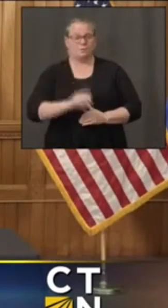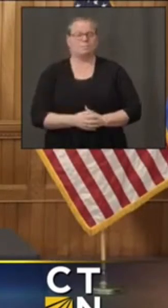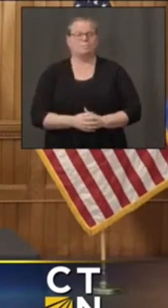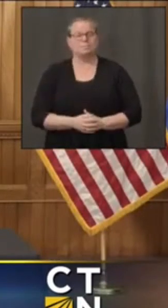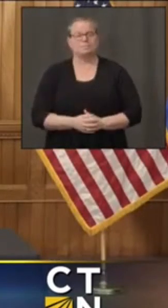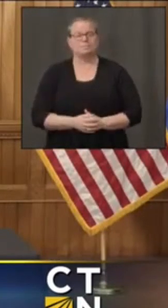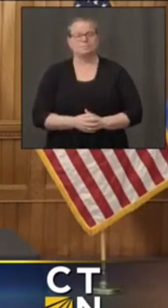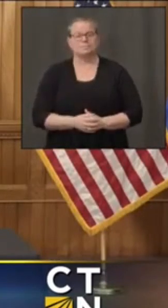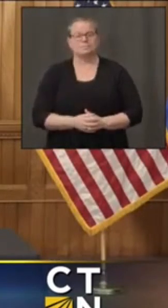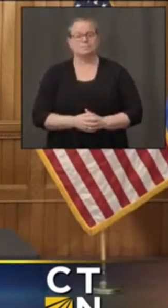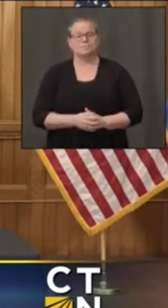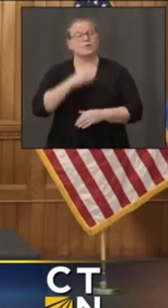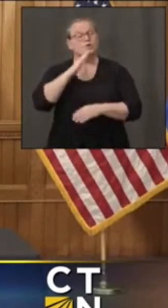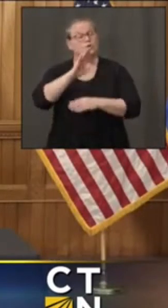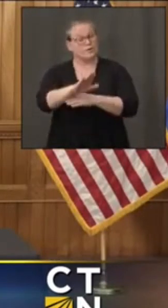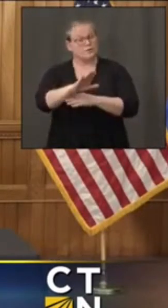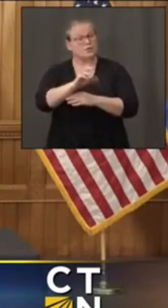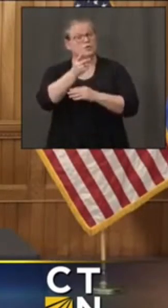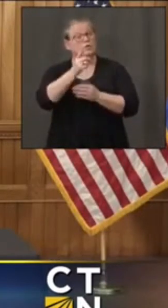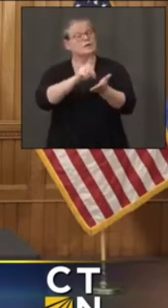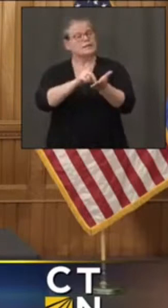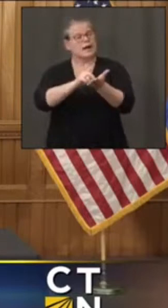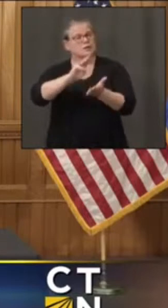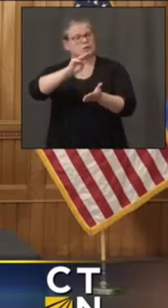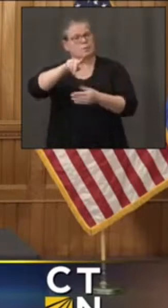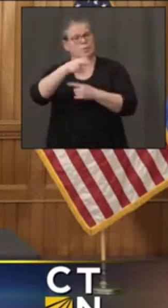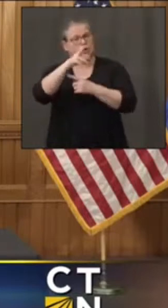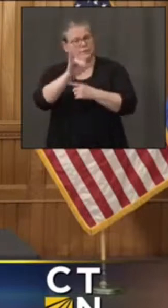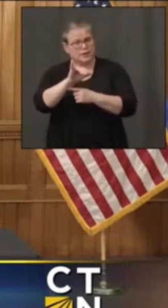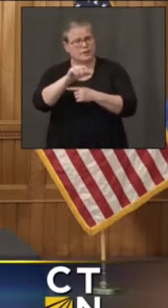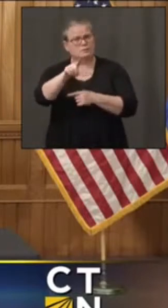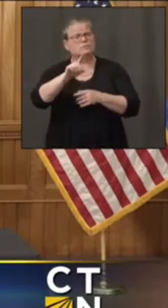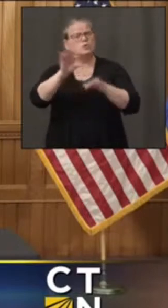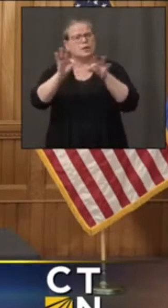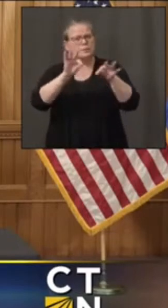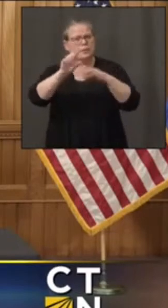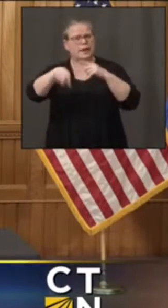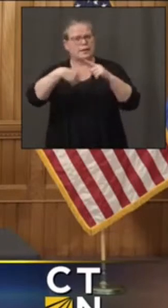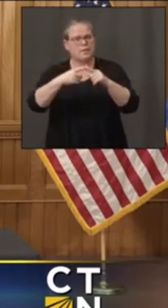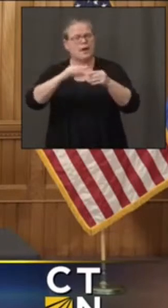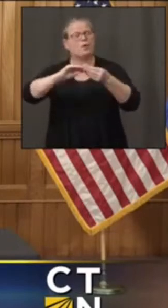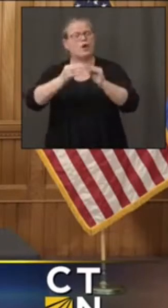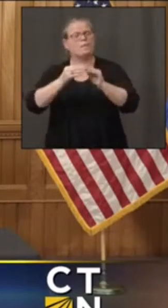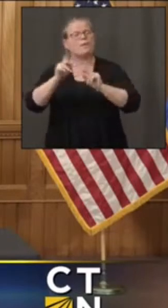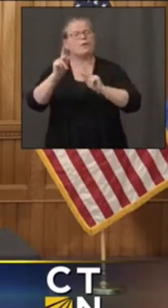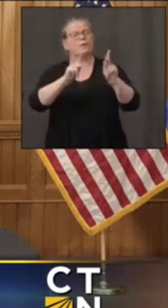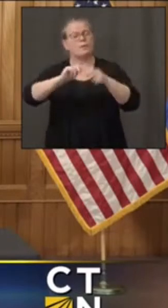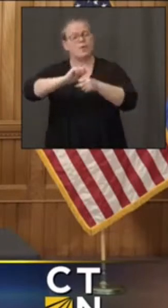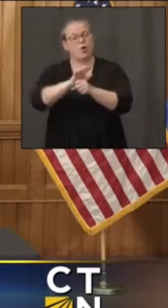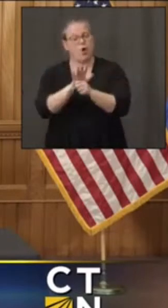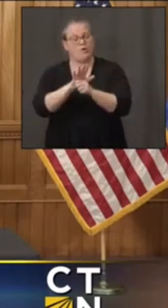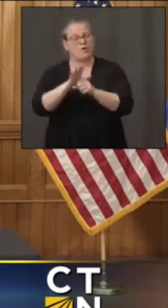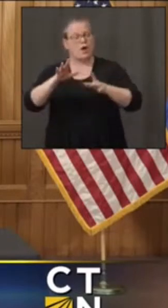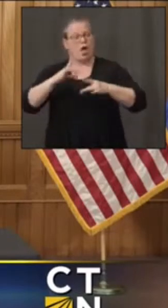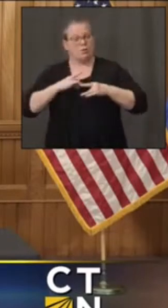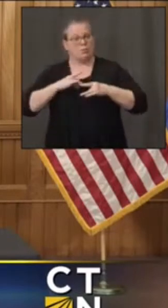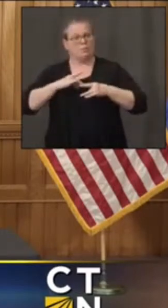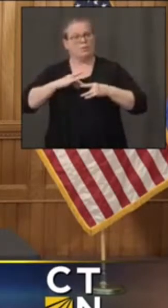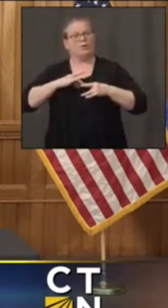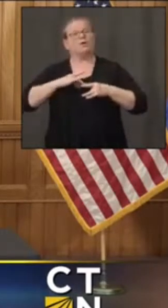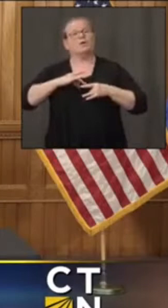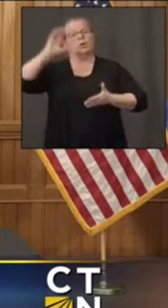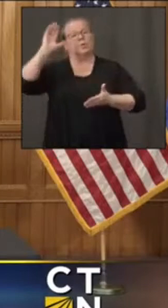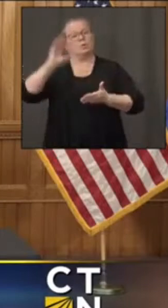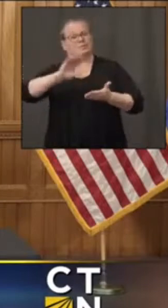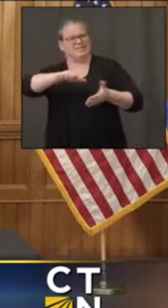Good afternoon. Dr. Murphy, you talked about your COVID morbidity rates dropping from 22%